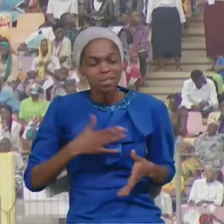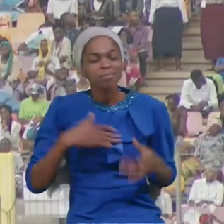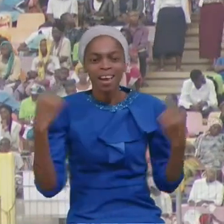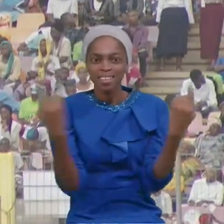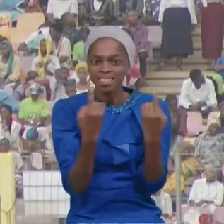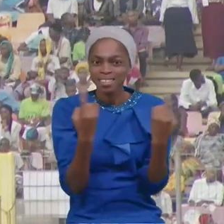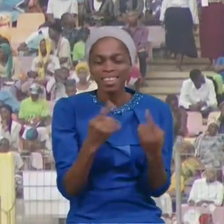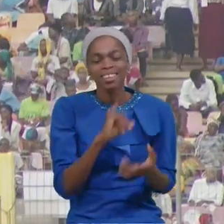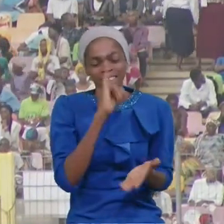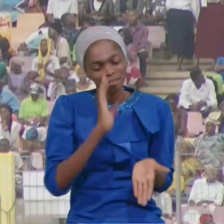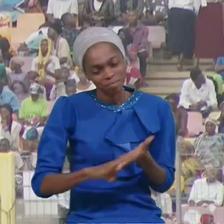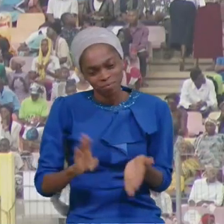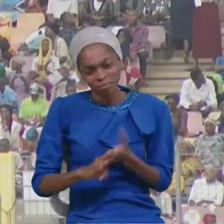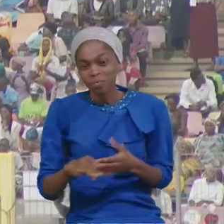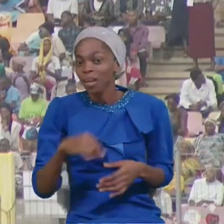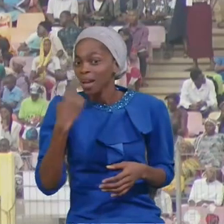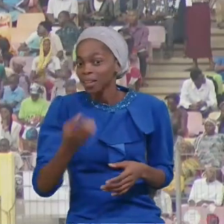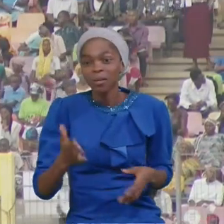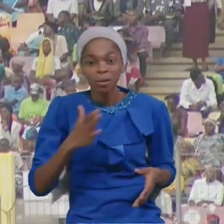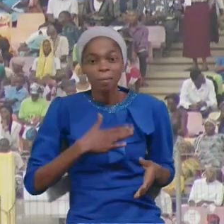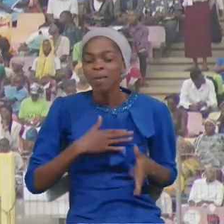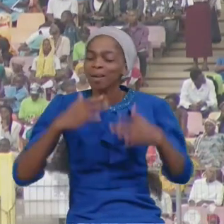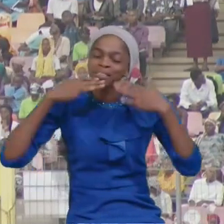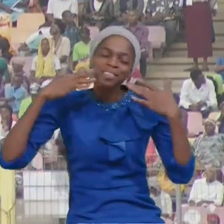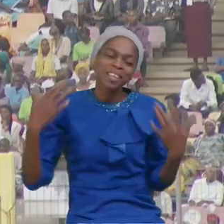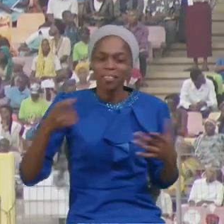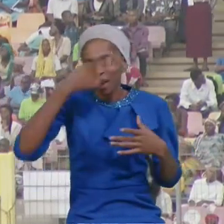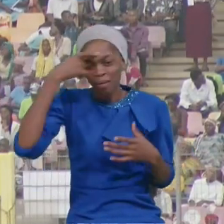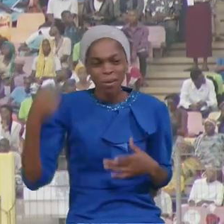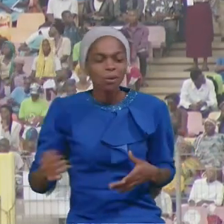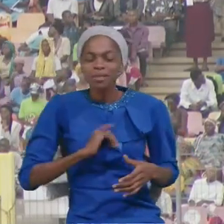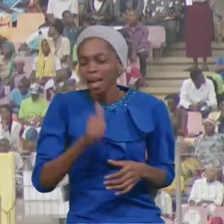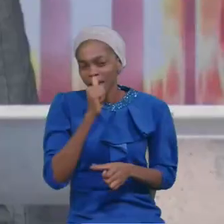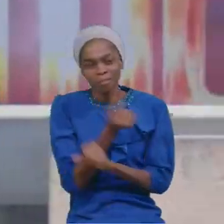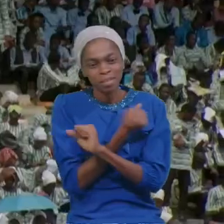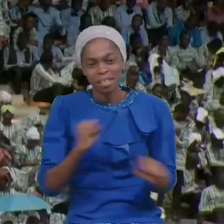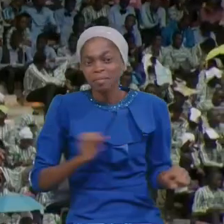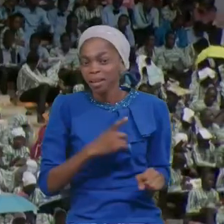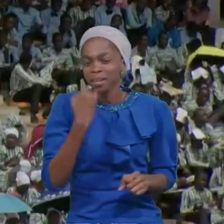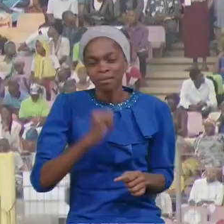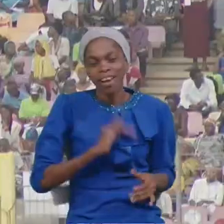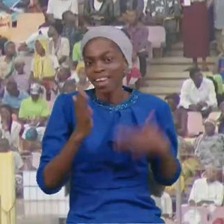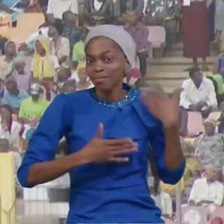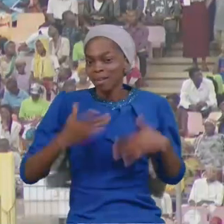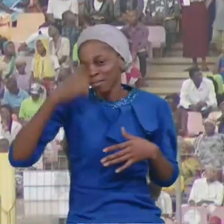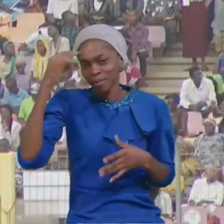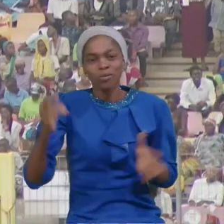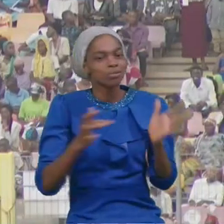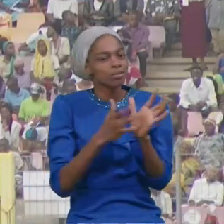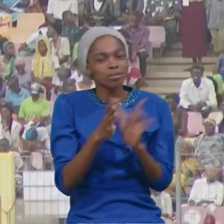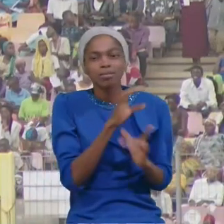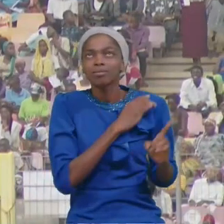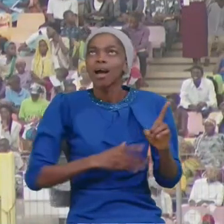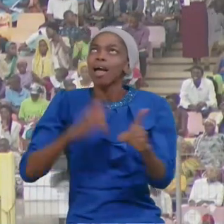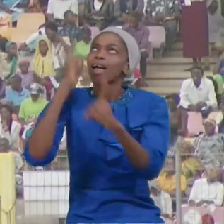Christ, the justifier, has justified me. I'm on my way to heaven. Am I talking about somebody there?